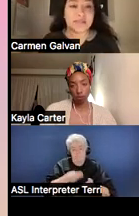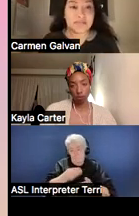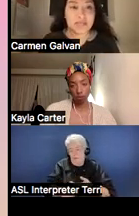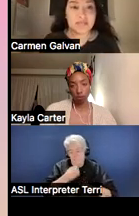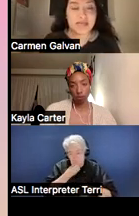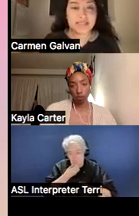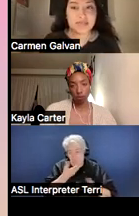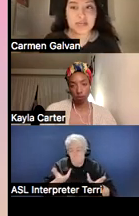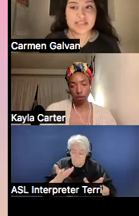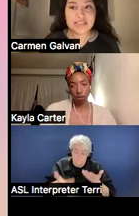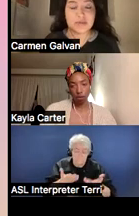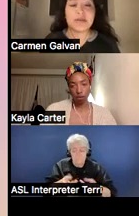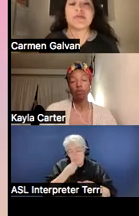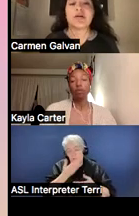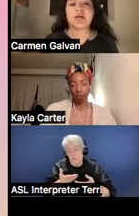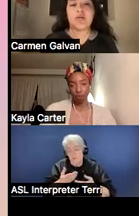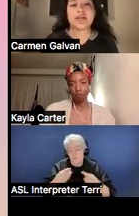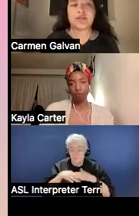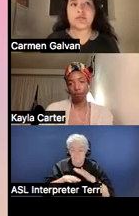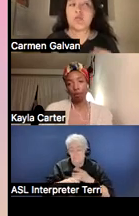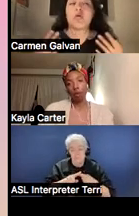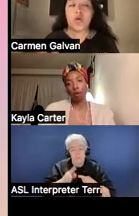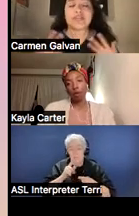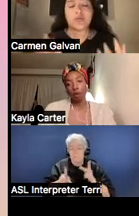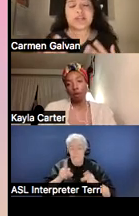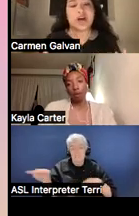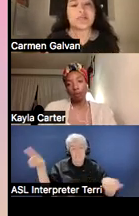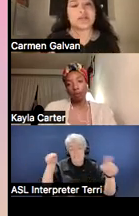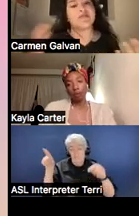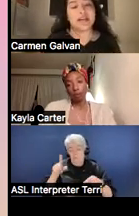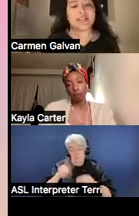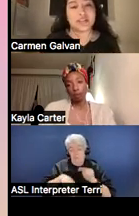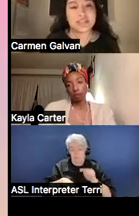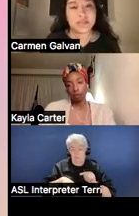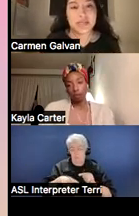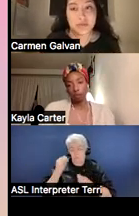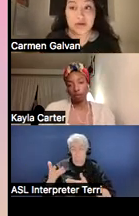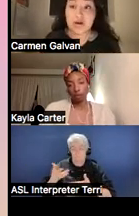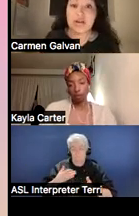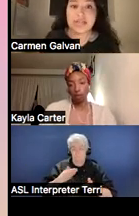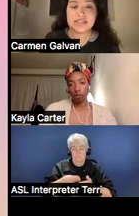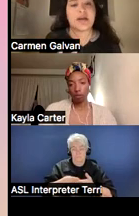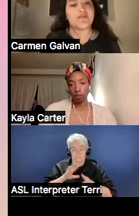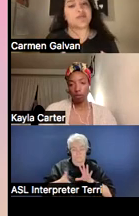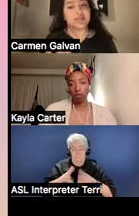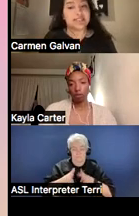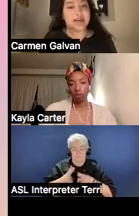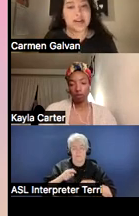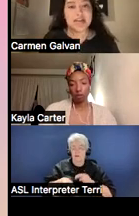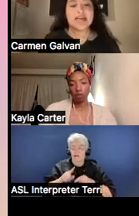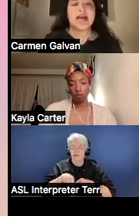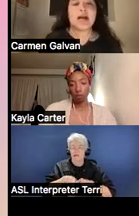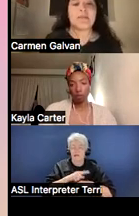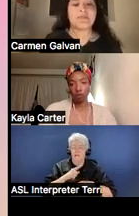might be something that makes things more accessible. People aren't always going to want to talk about their financial instability with their colleagues. It might feel really